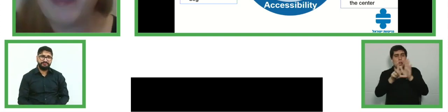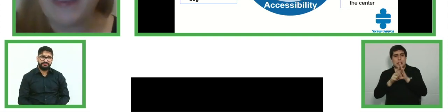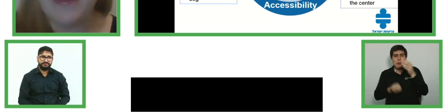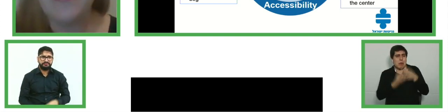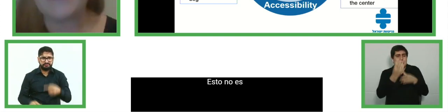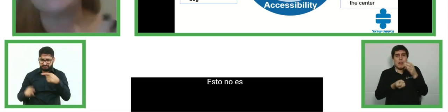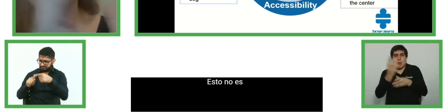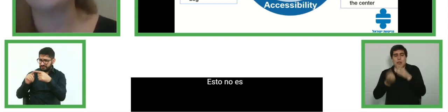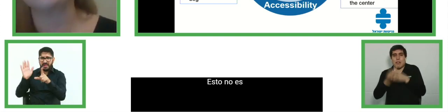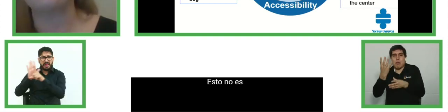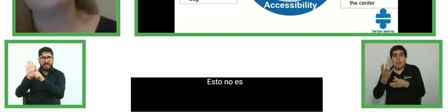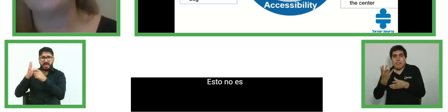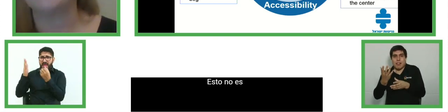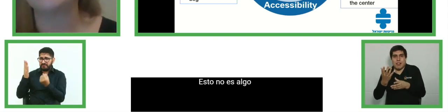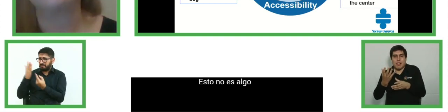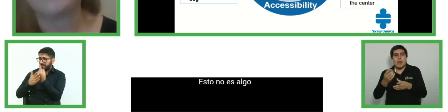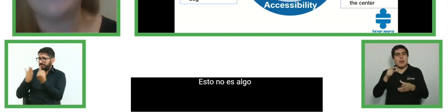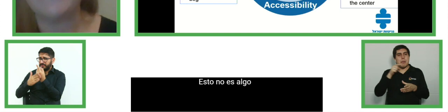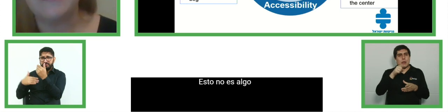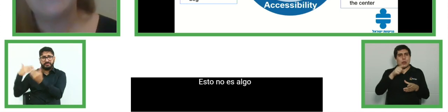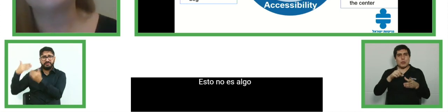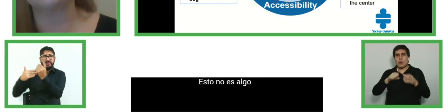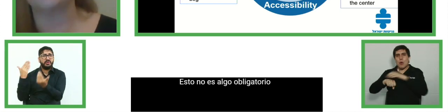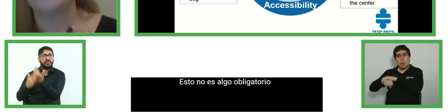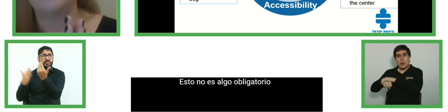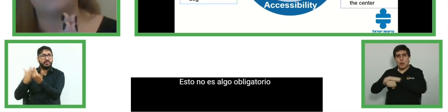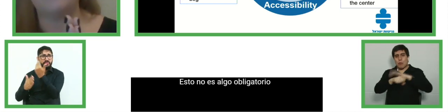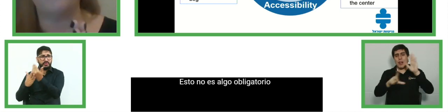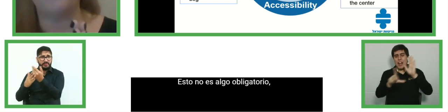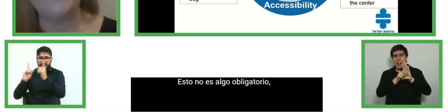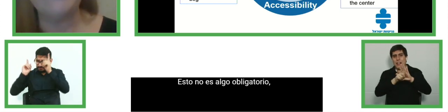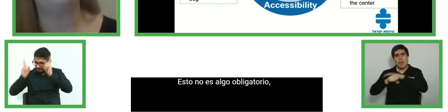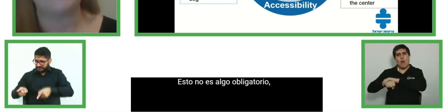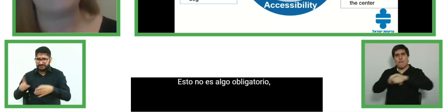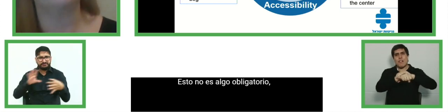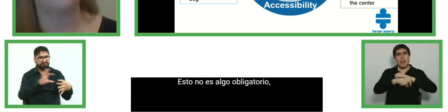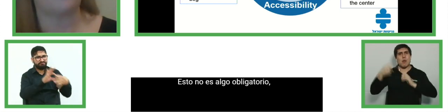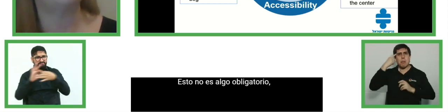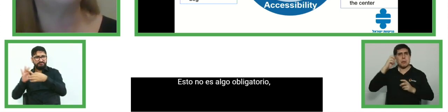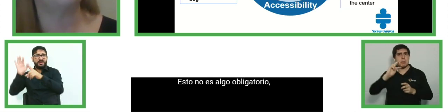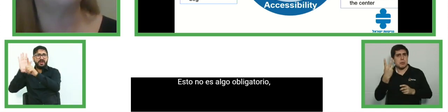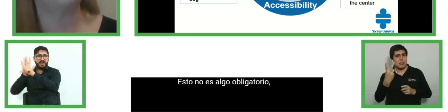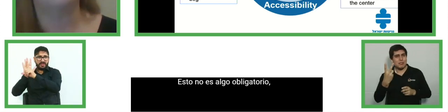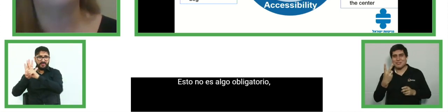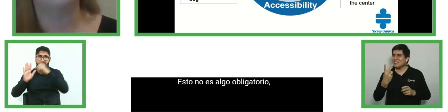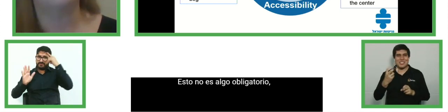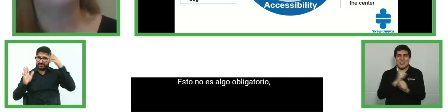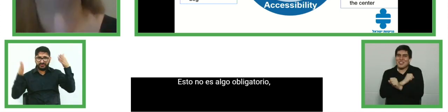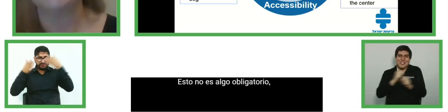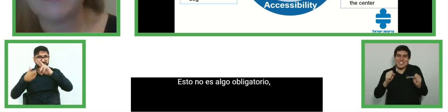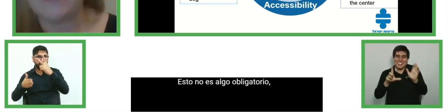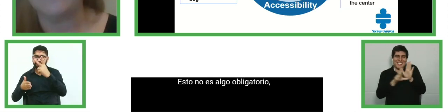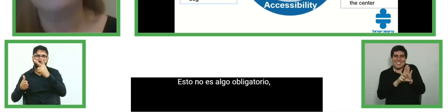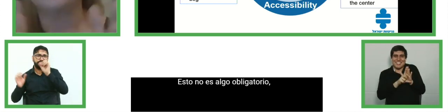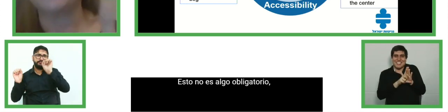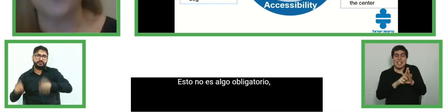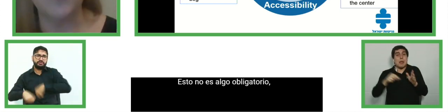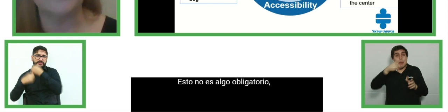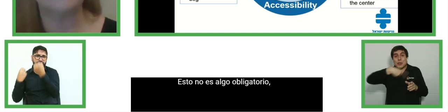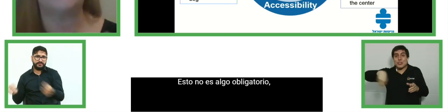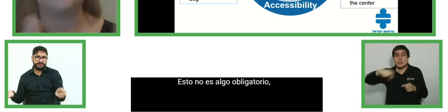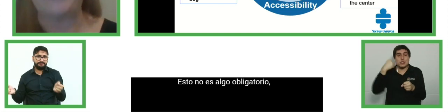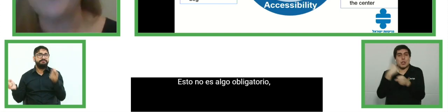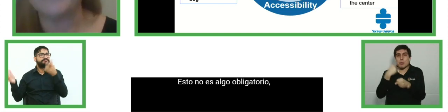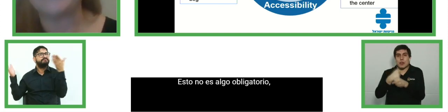So we did have a lot of work on convincing schools, educational system, et cetera, to